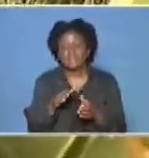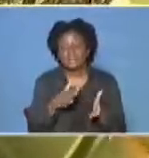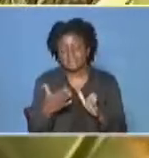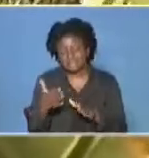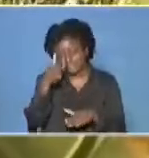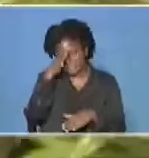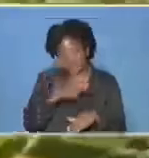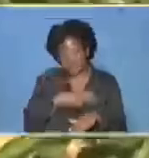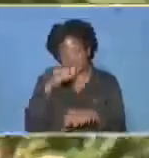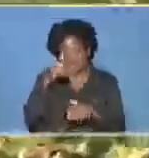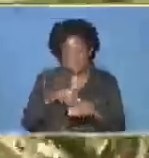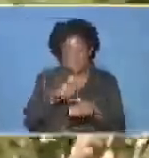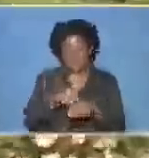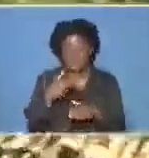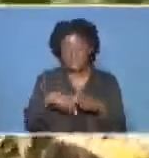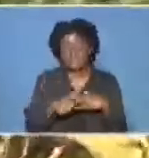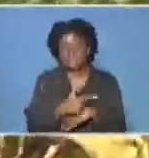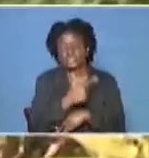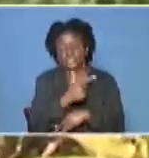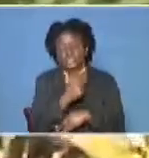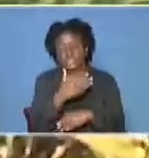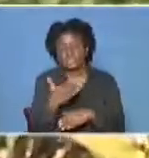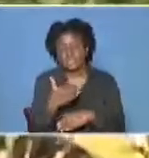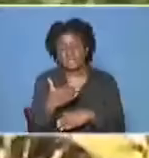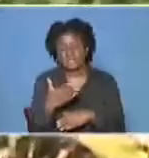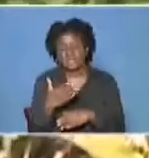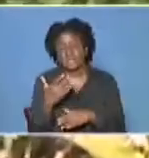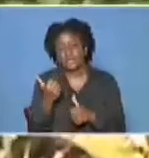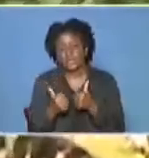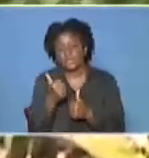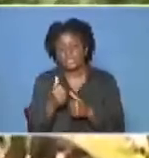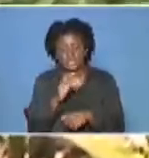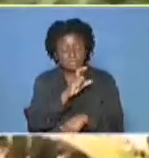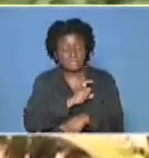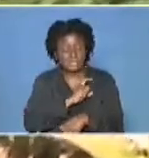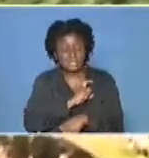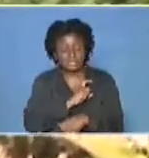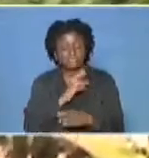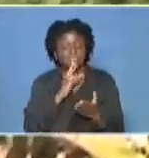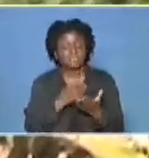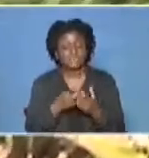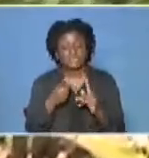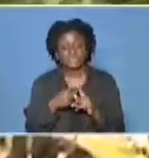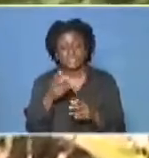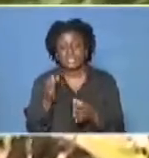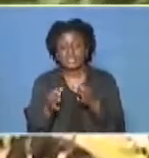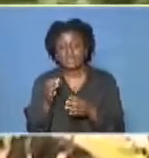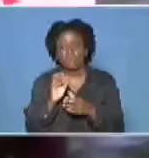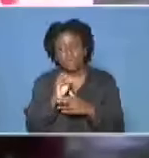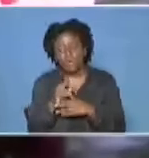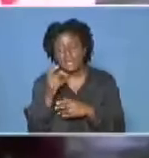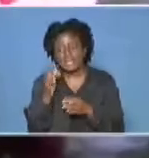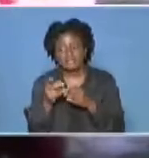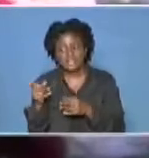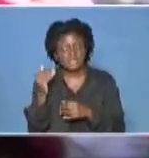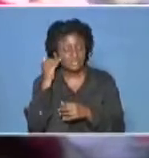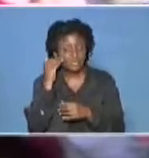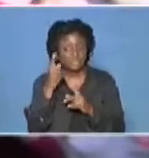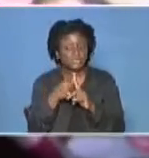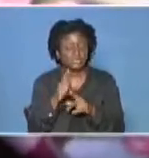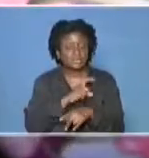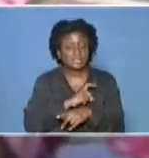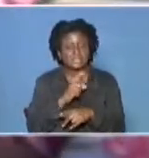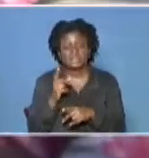shooting incident, which the officers reportedly responded to, or if he's known to the police. Well, it's too early for